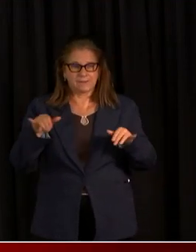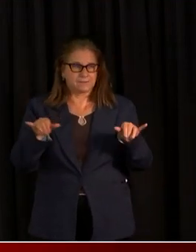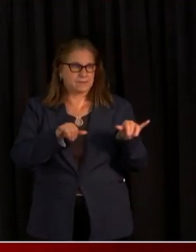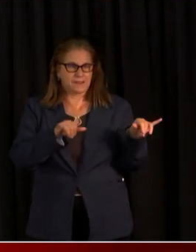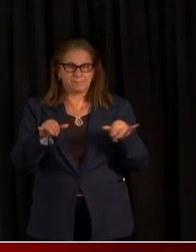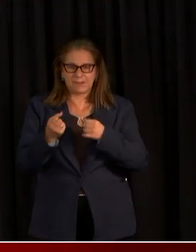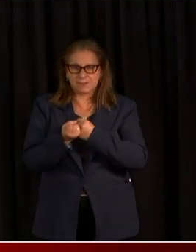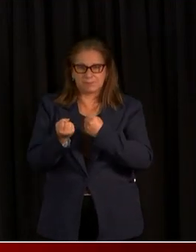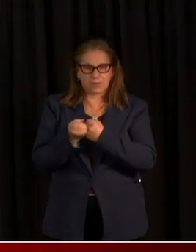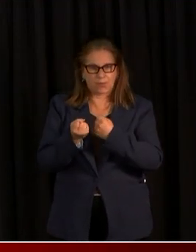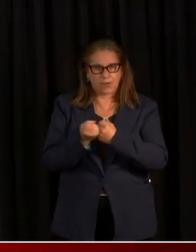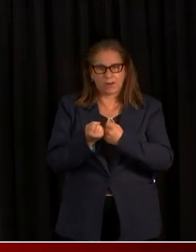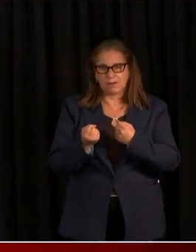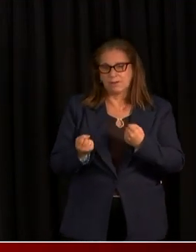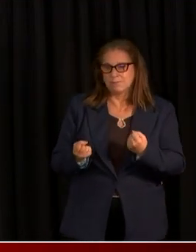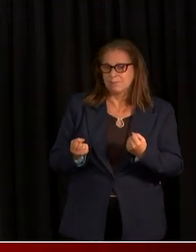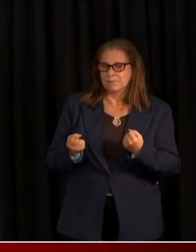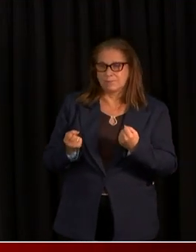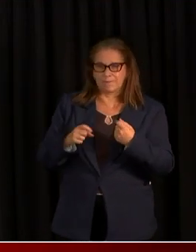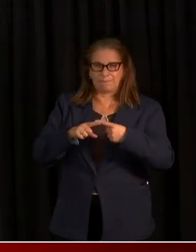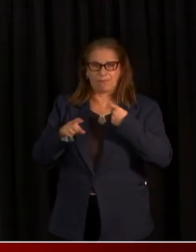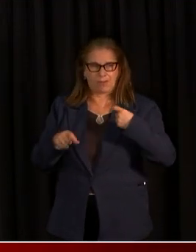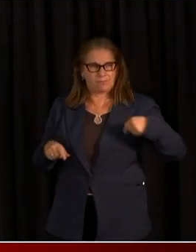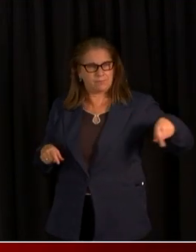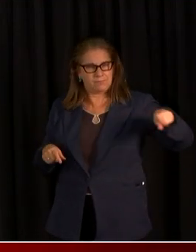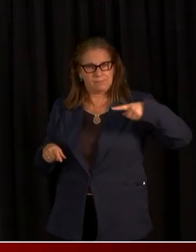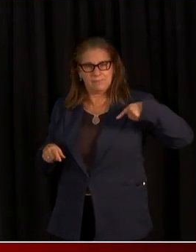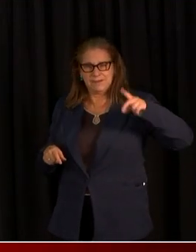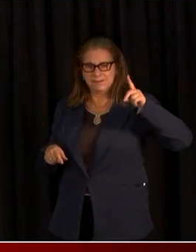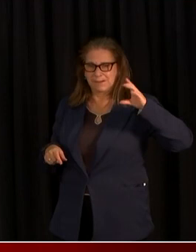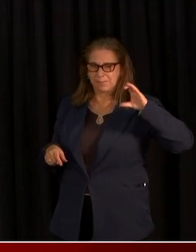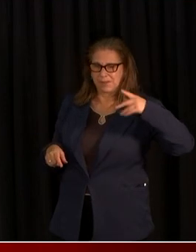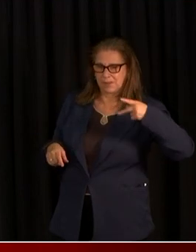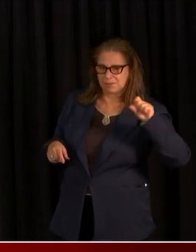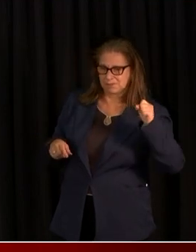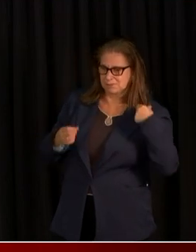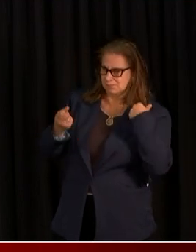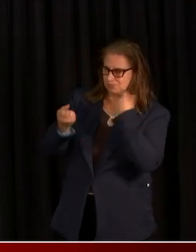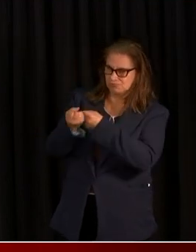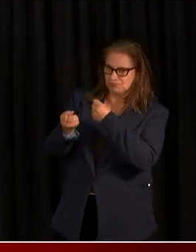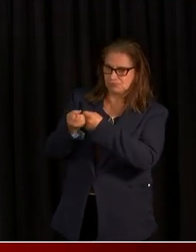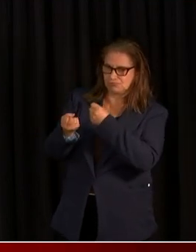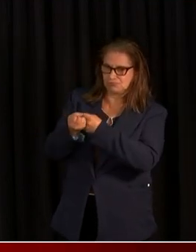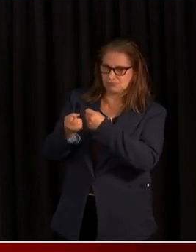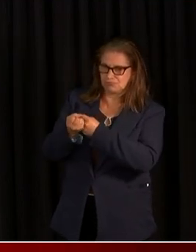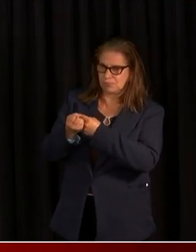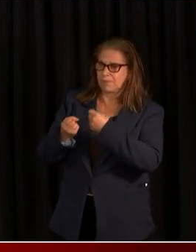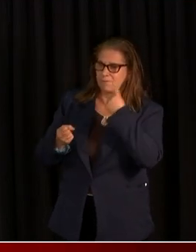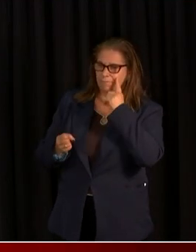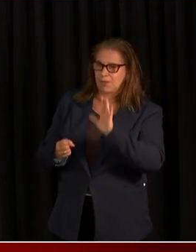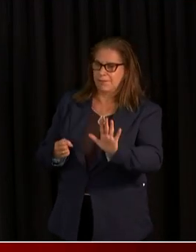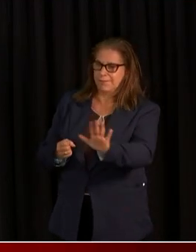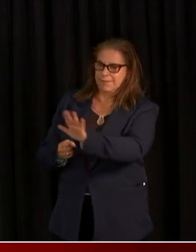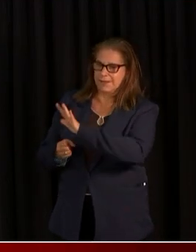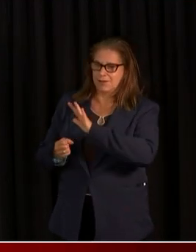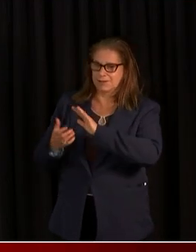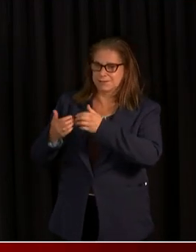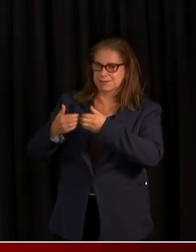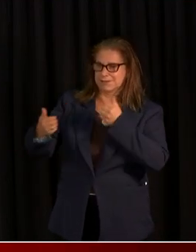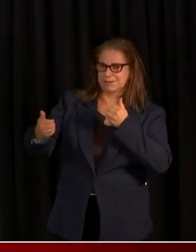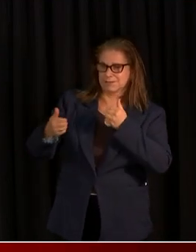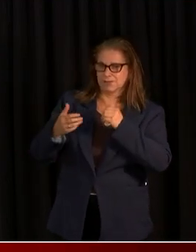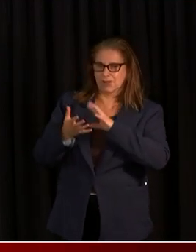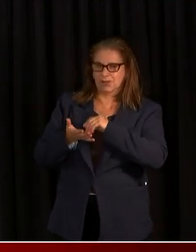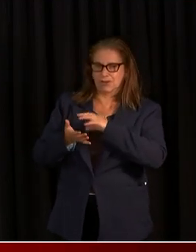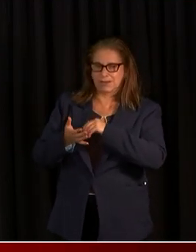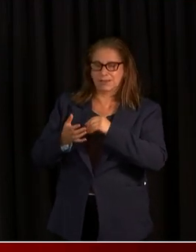able to make the most of distance learning. And certainly not all children will be able to make the social